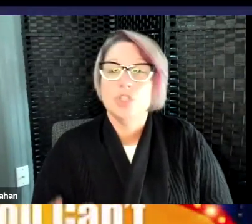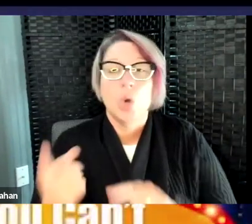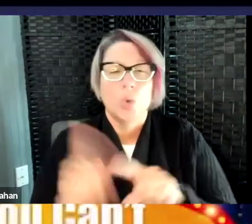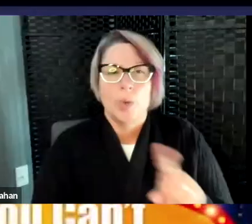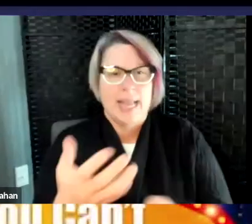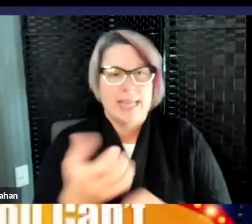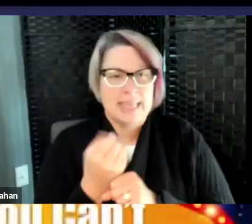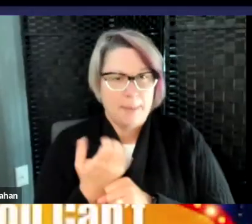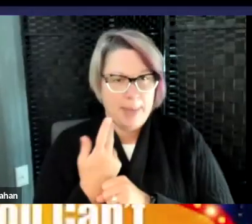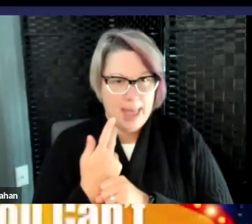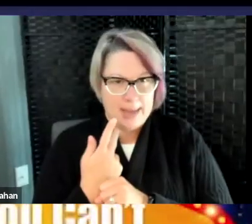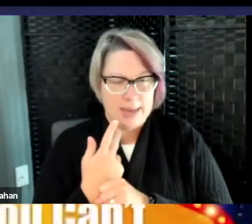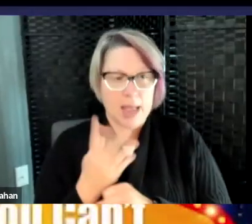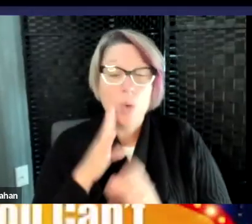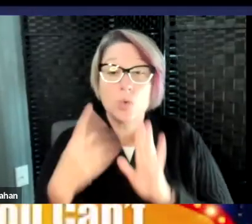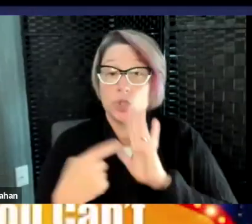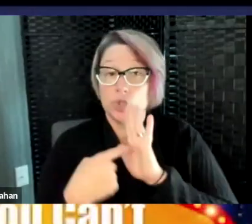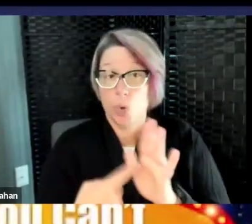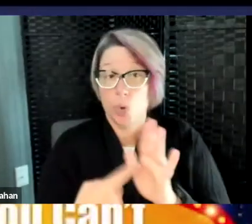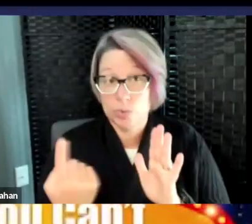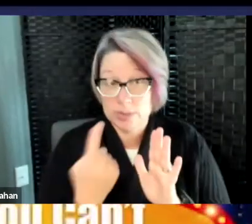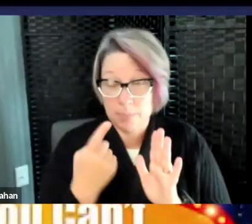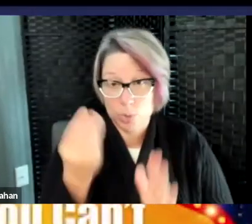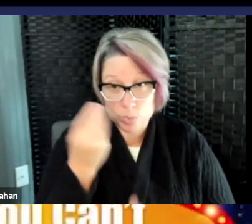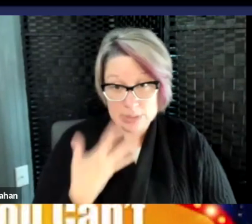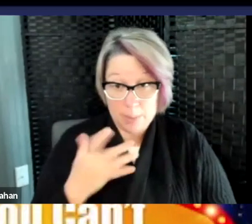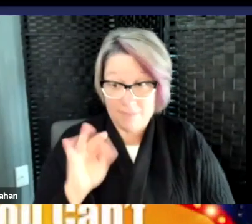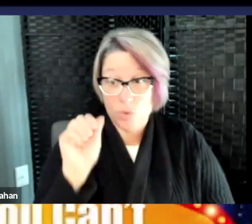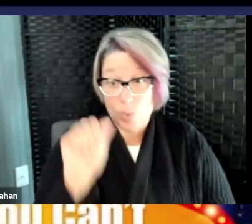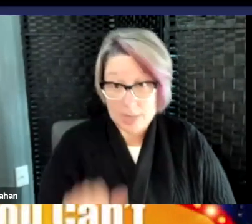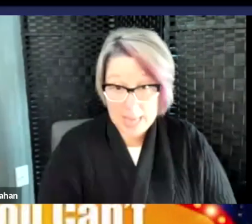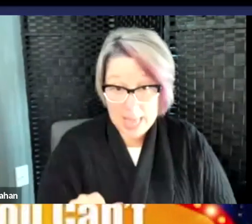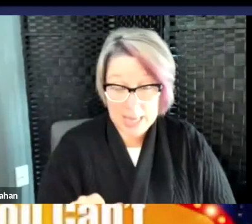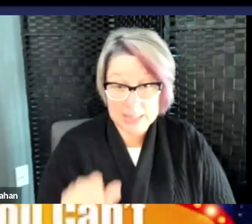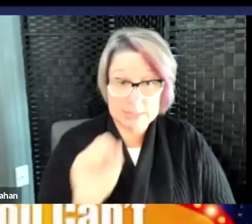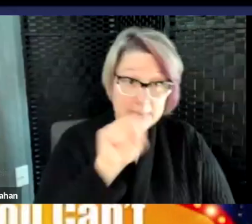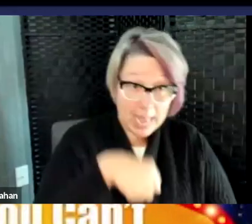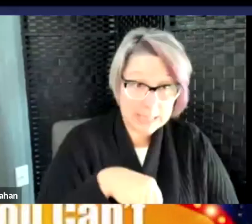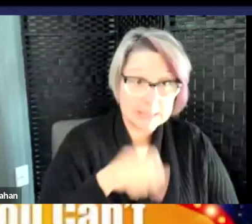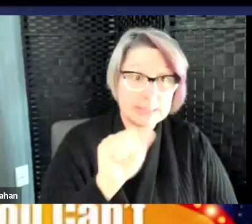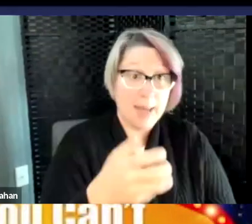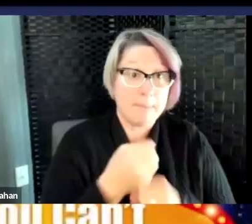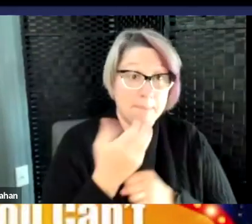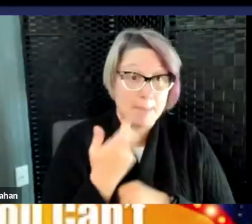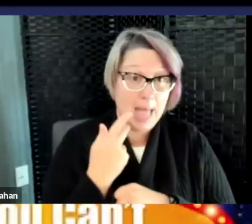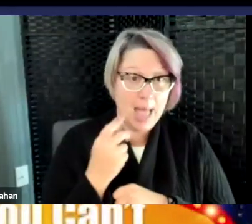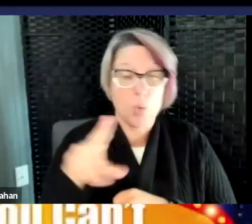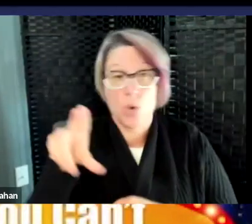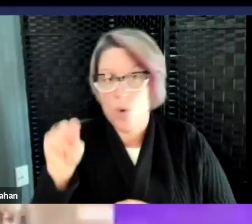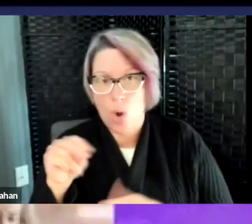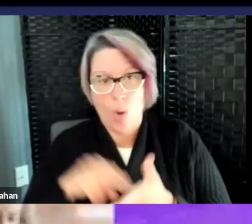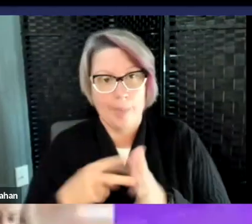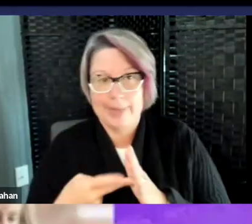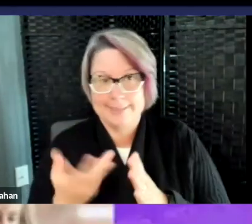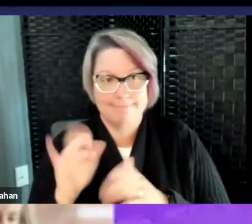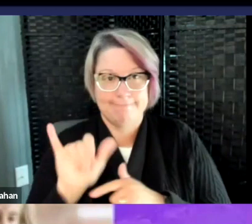going to show you something, and you tell me if you can take it back or not, right? So a yes is yes, you can take it back. A no is a no, you can't